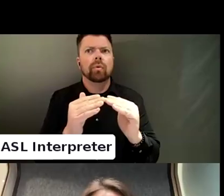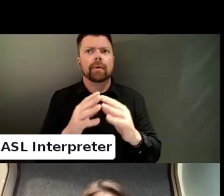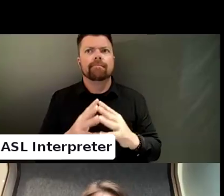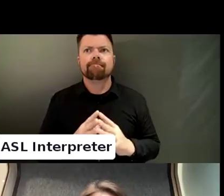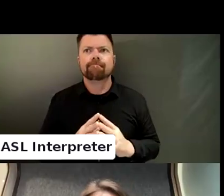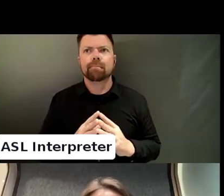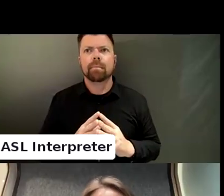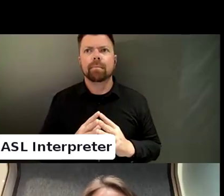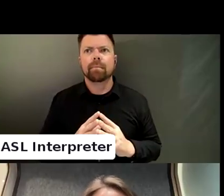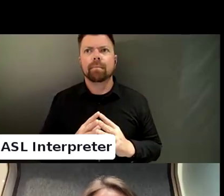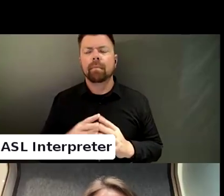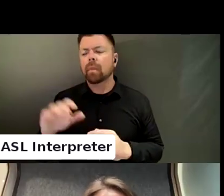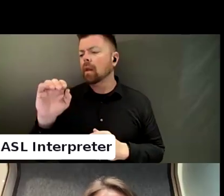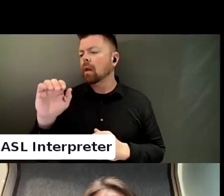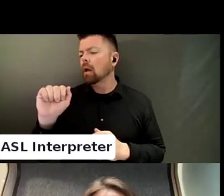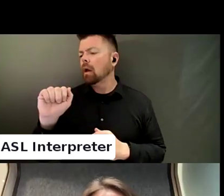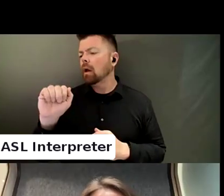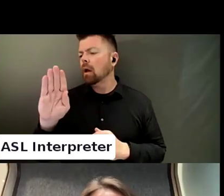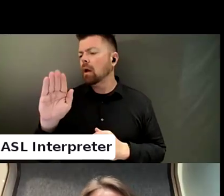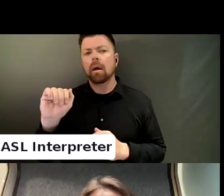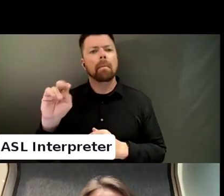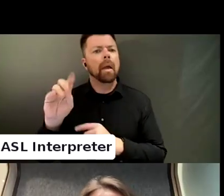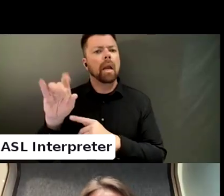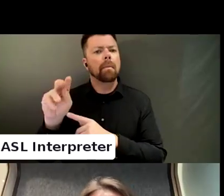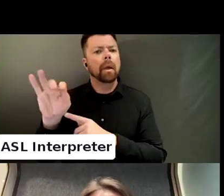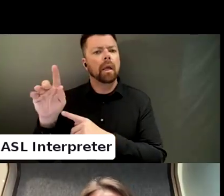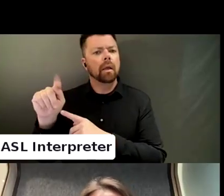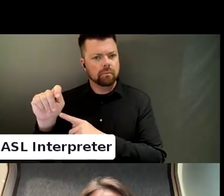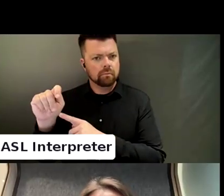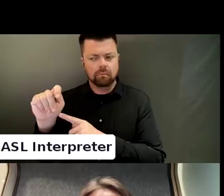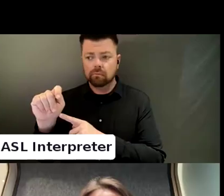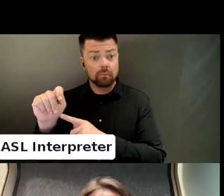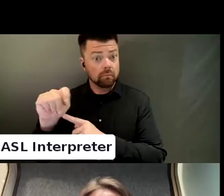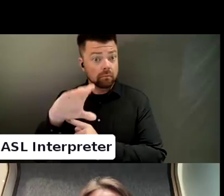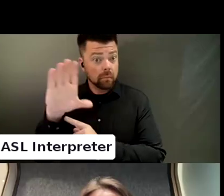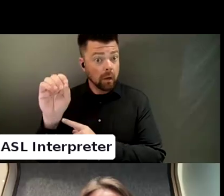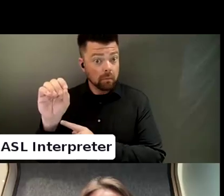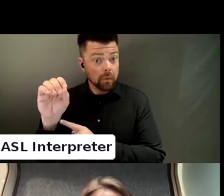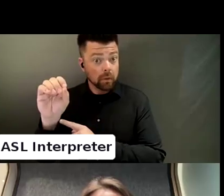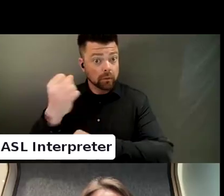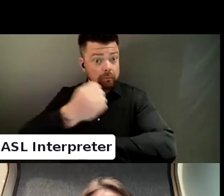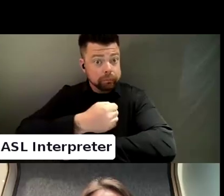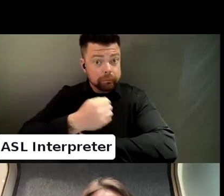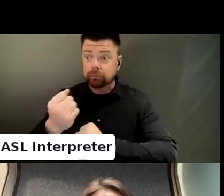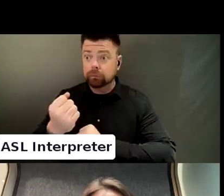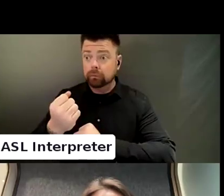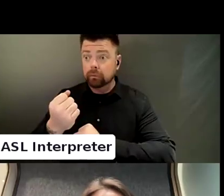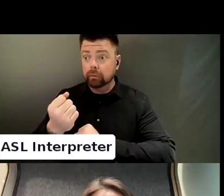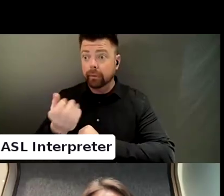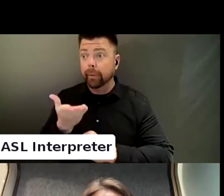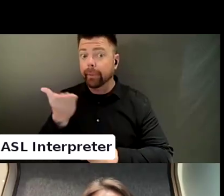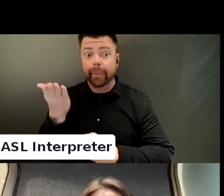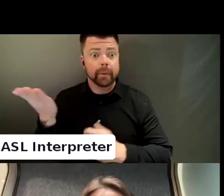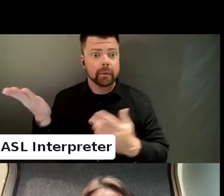abandonment is and when companies go out of business, it's a very complex issue. It's not just pointing at one company. There's